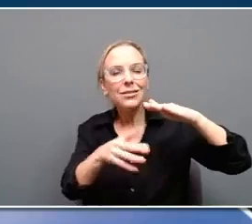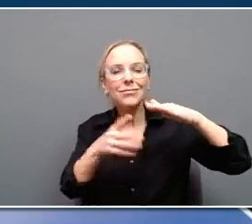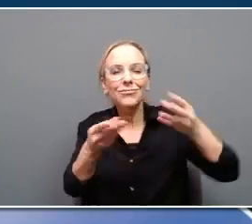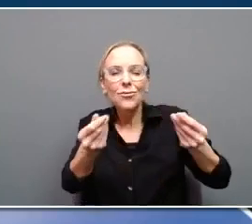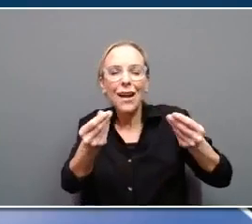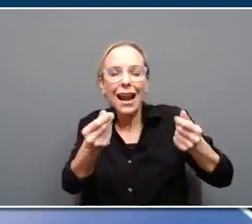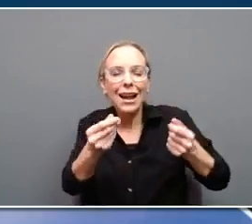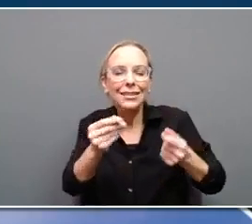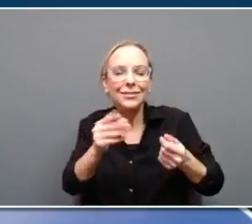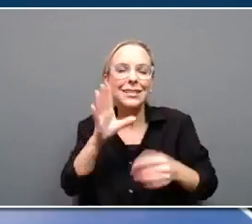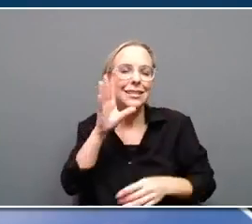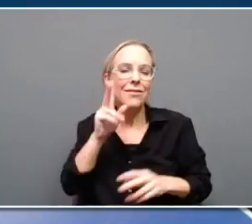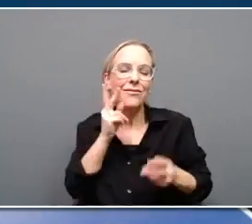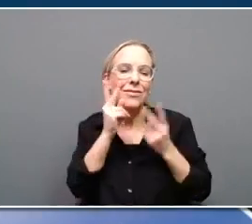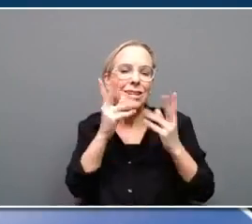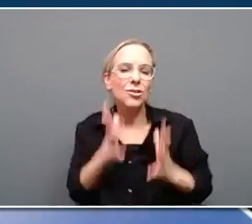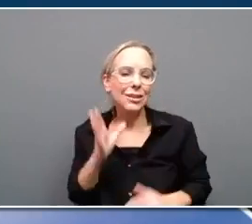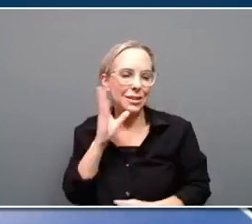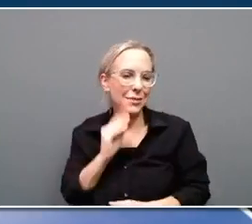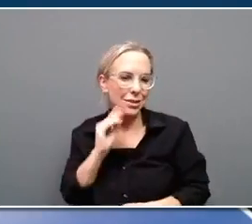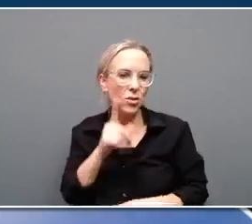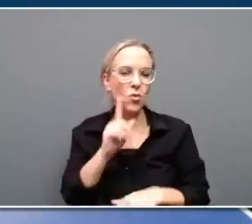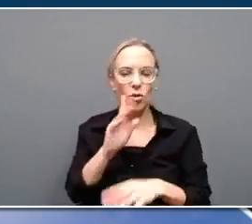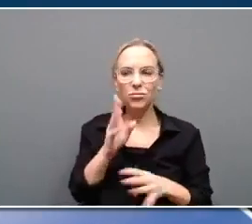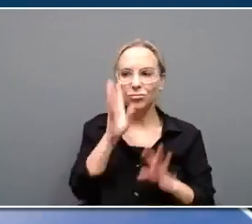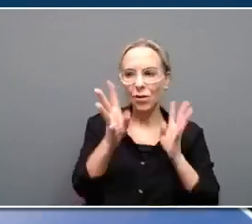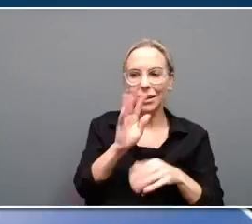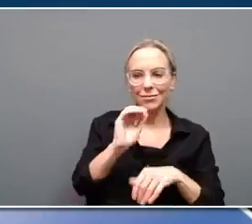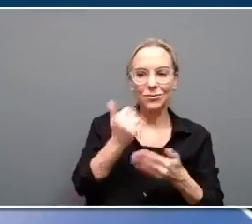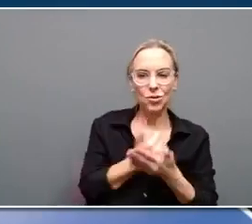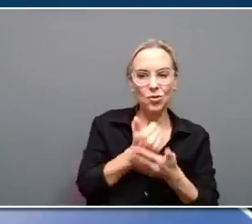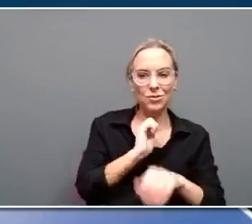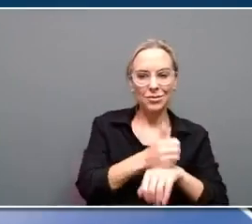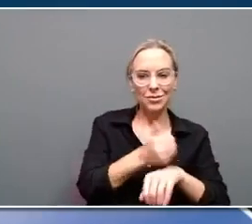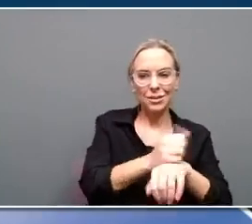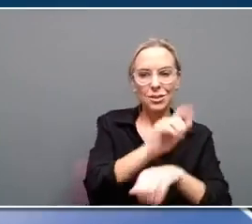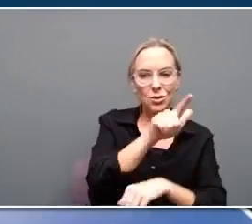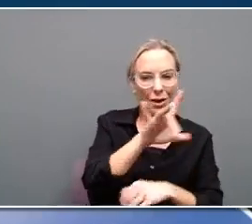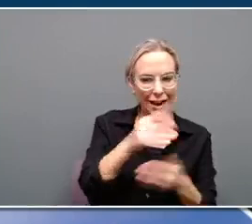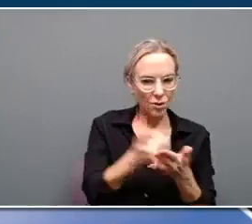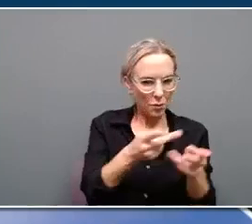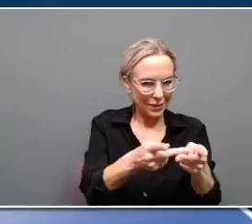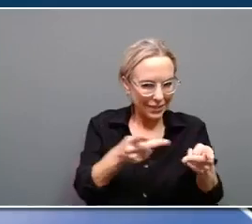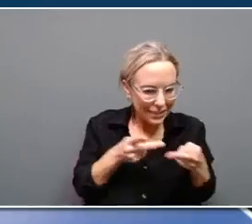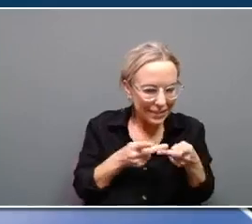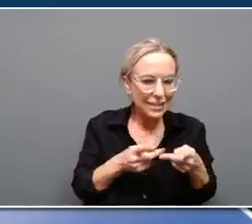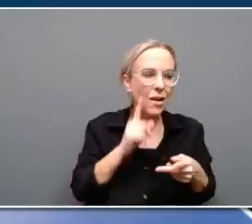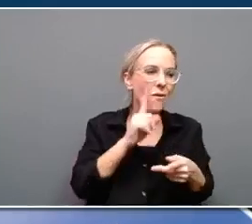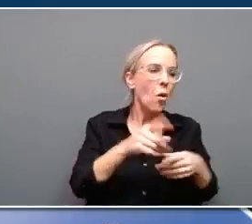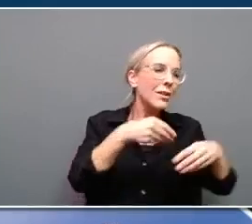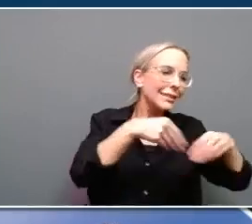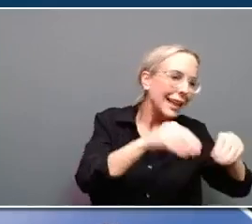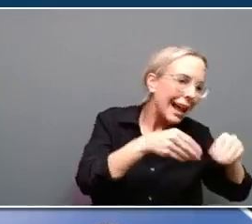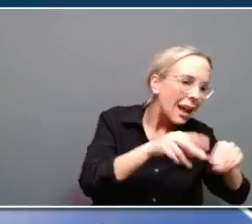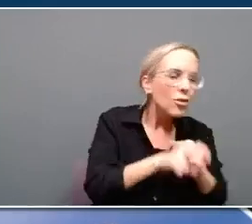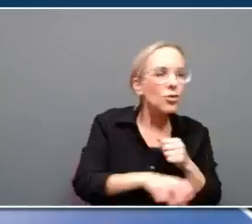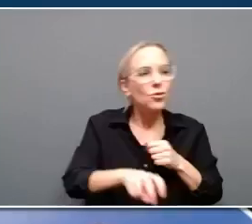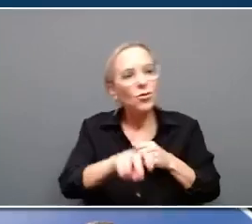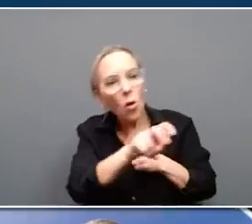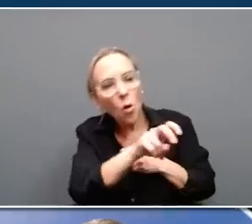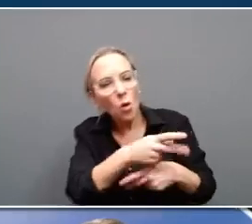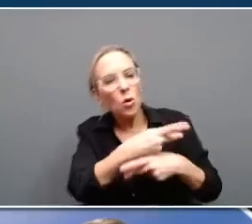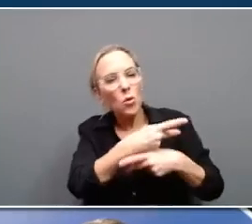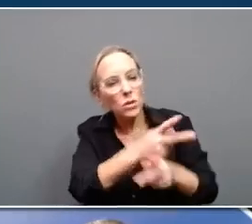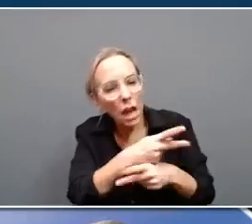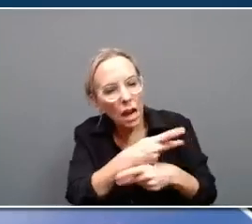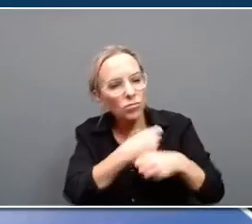include 28 full-time positions, ranging from production and maintenance to sales and tours. Additionally, 50 construction and